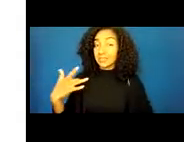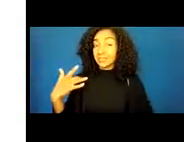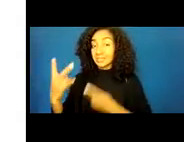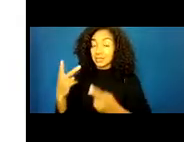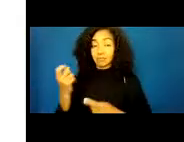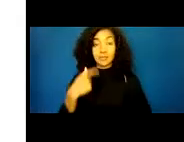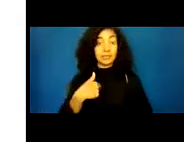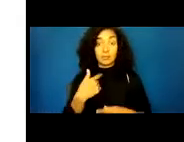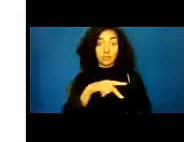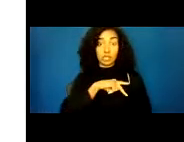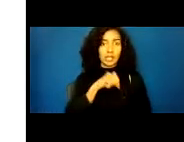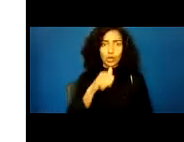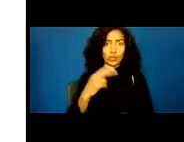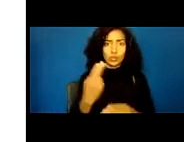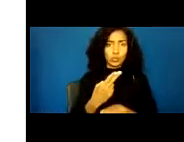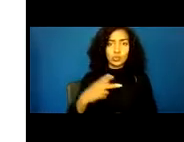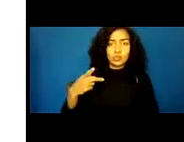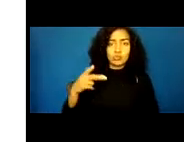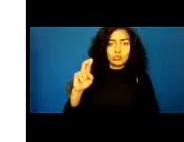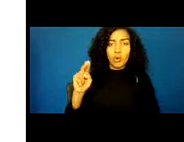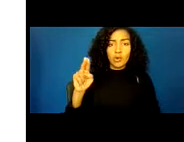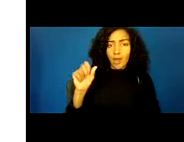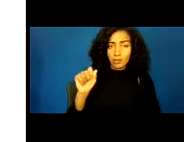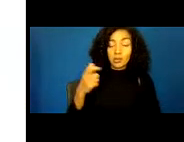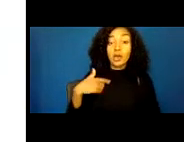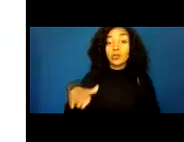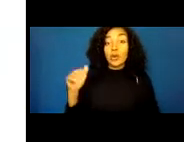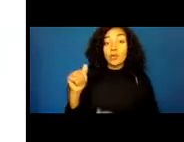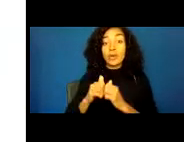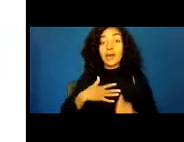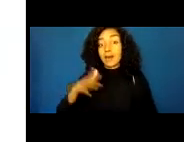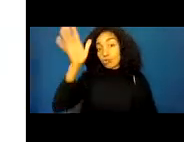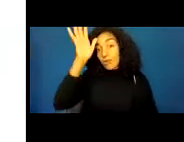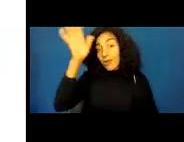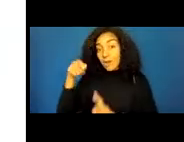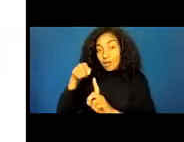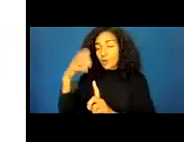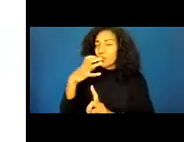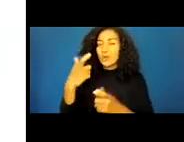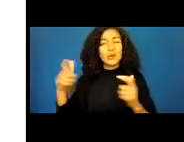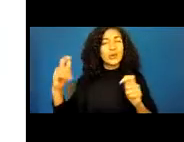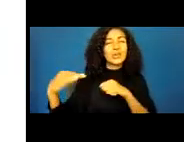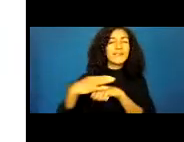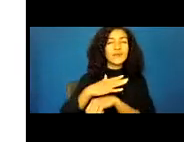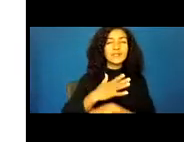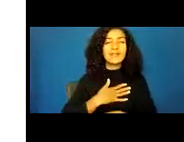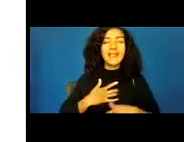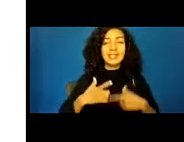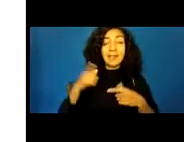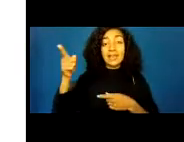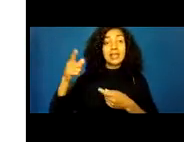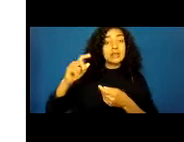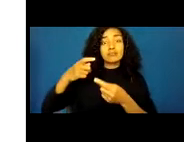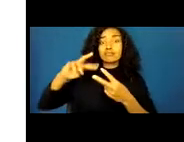use pronouns because I grew up with my grandpa as a big influence in my life, and he mixed up pronouns all